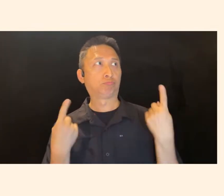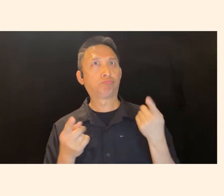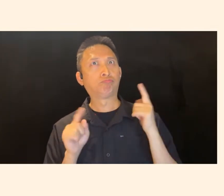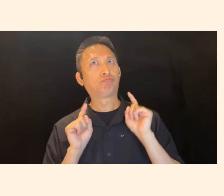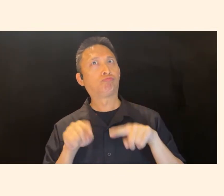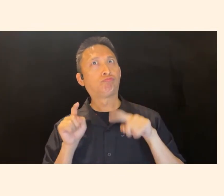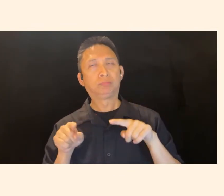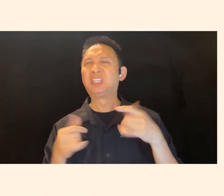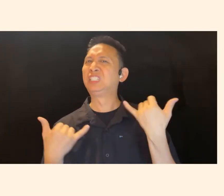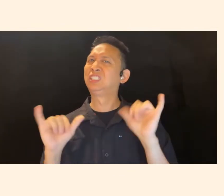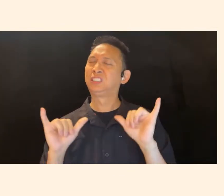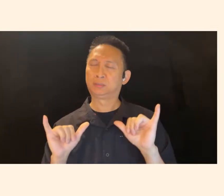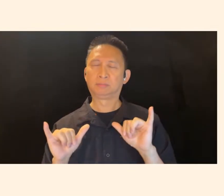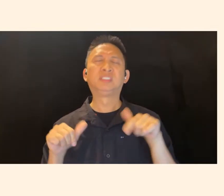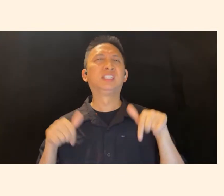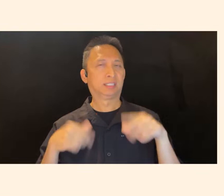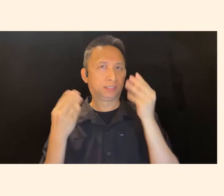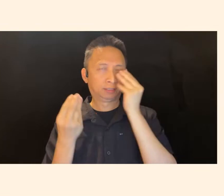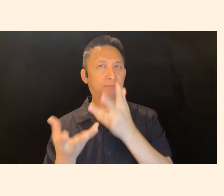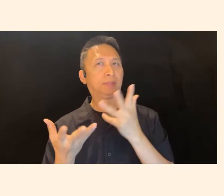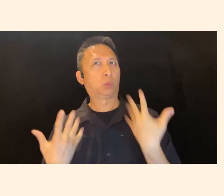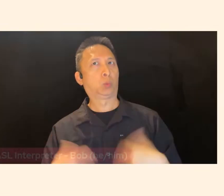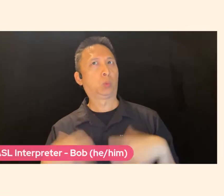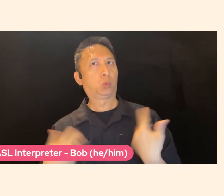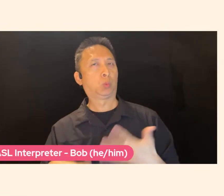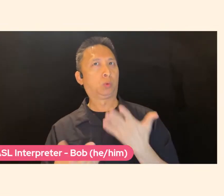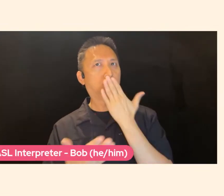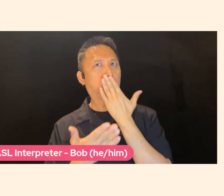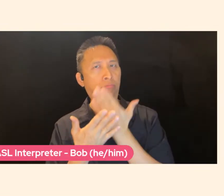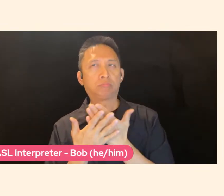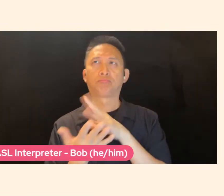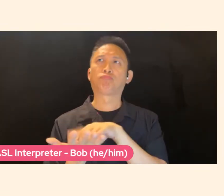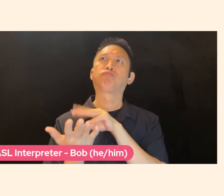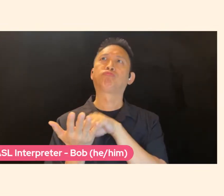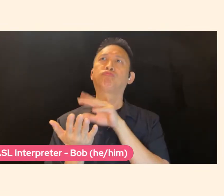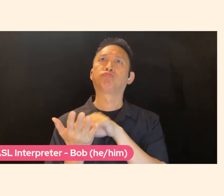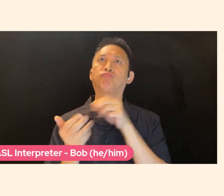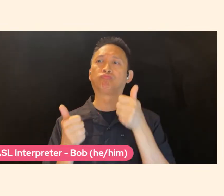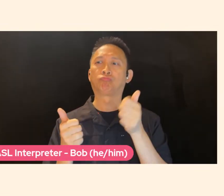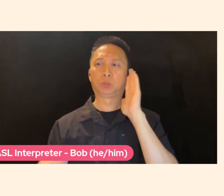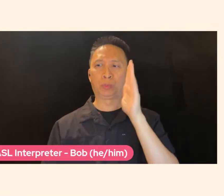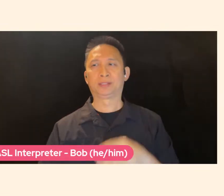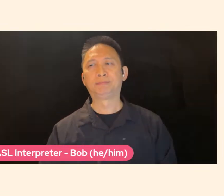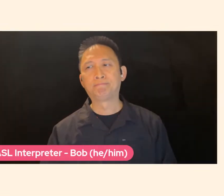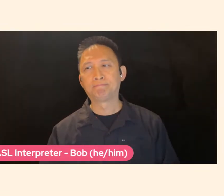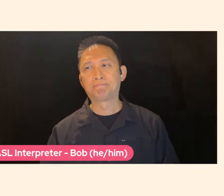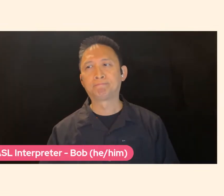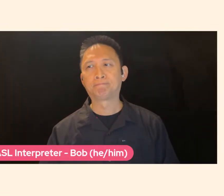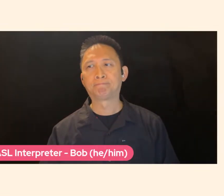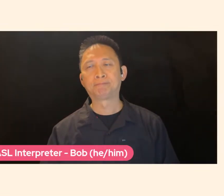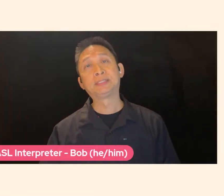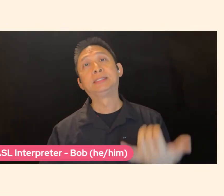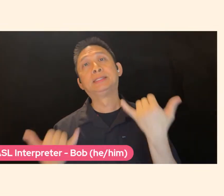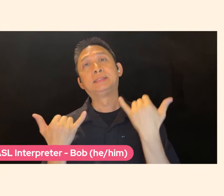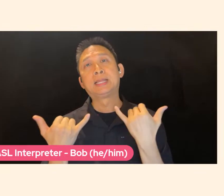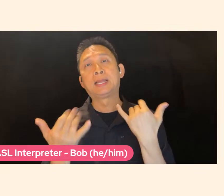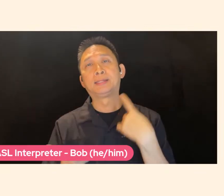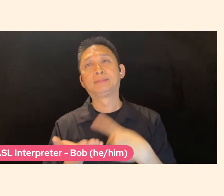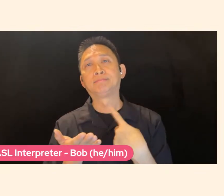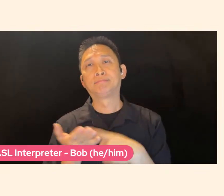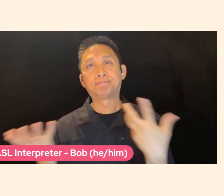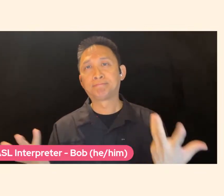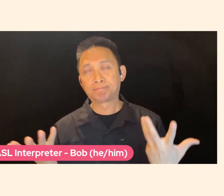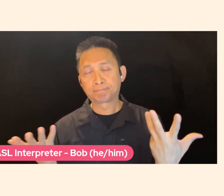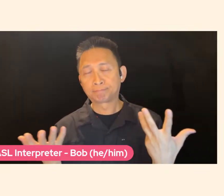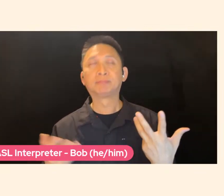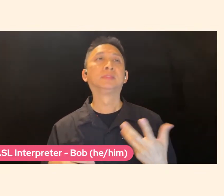session engaging and informative. In our discussion today, we'll build upon the insights from previous sessions by bringing together